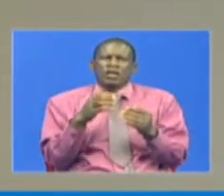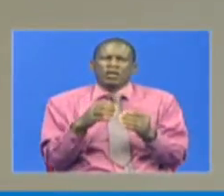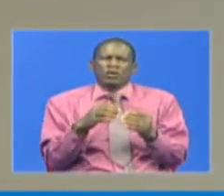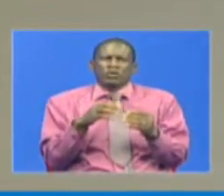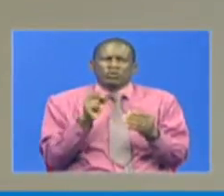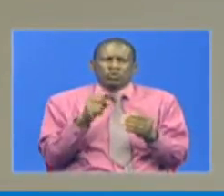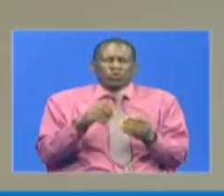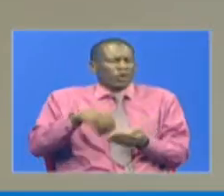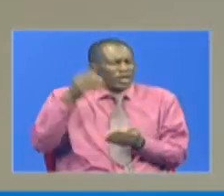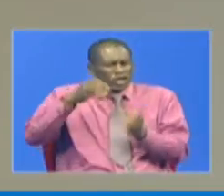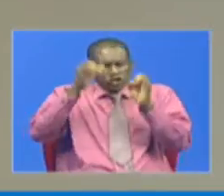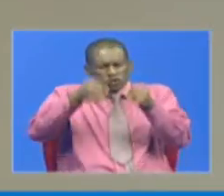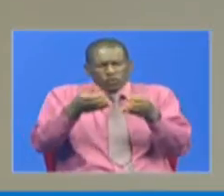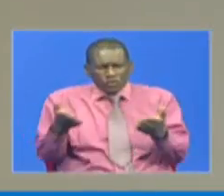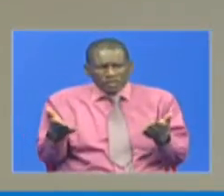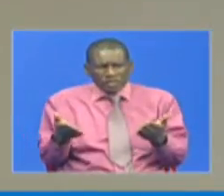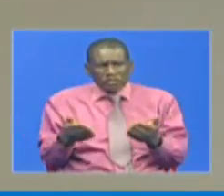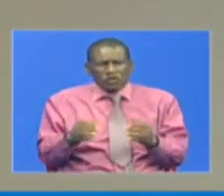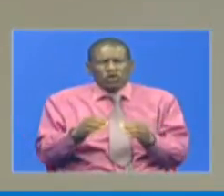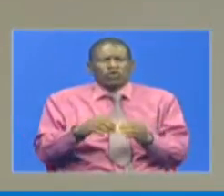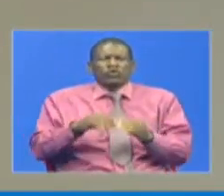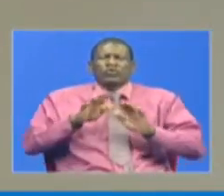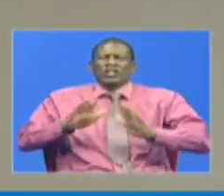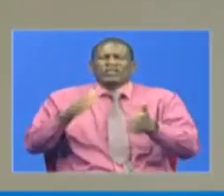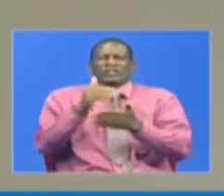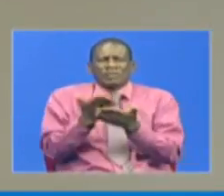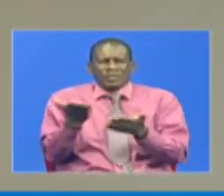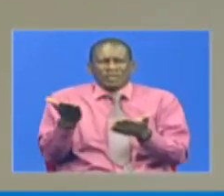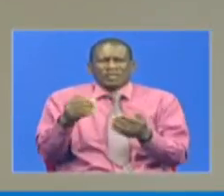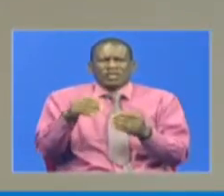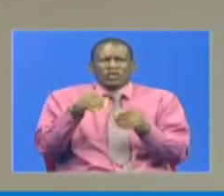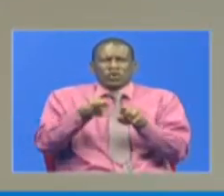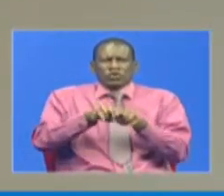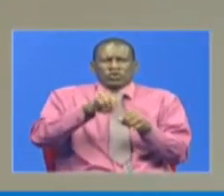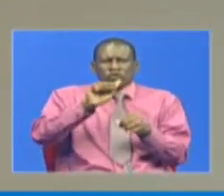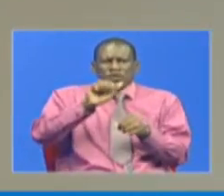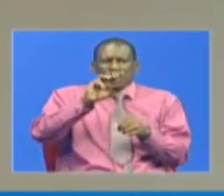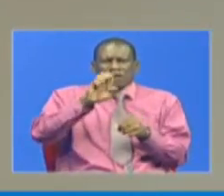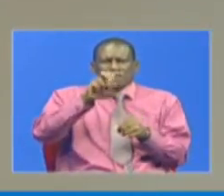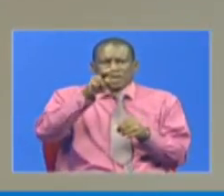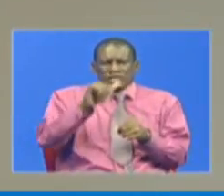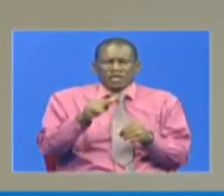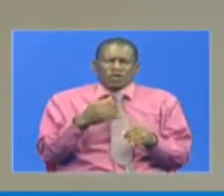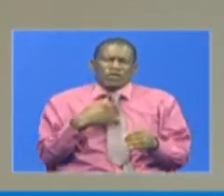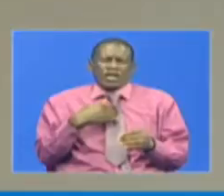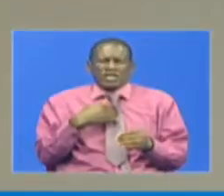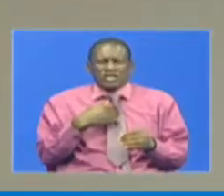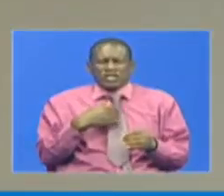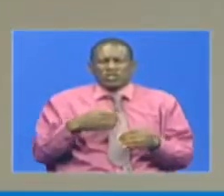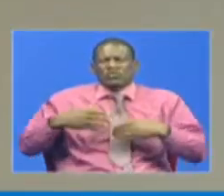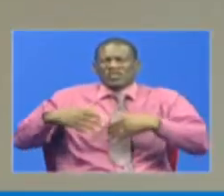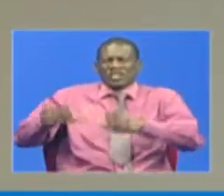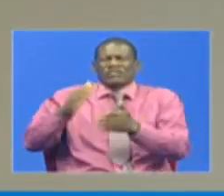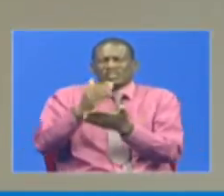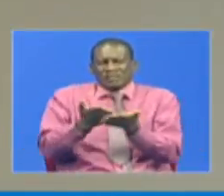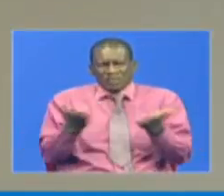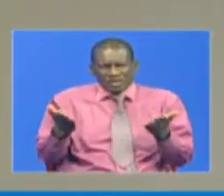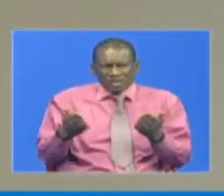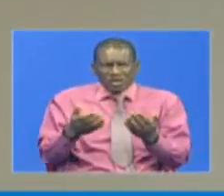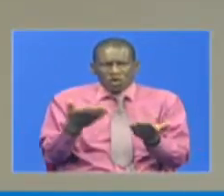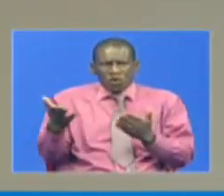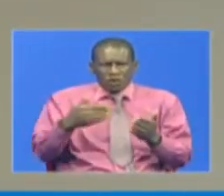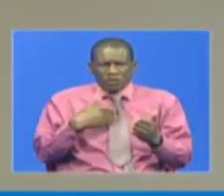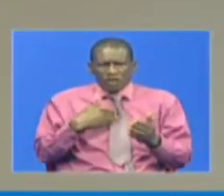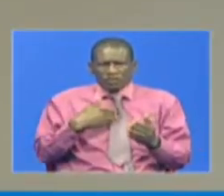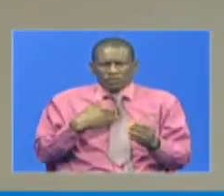few things, even for Amani, we had to unlearn a few points when we had to move from an